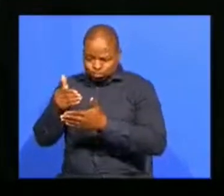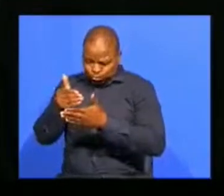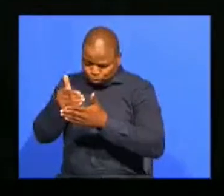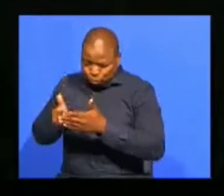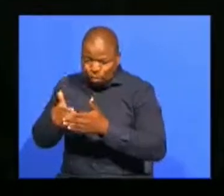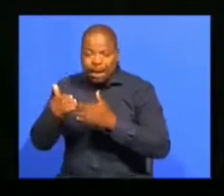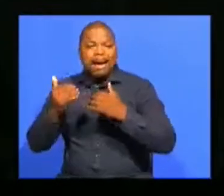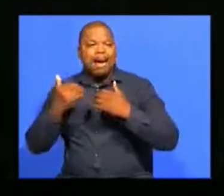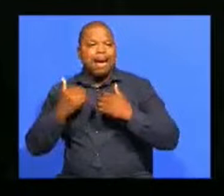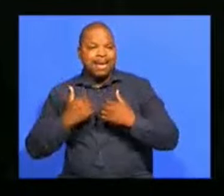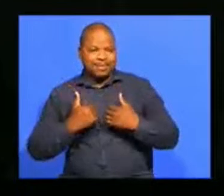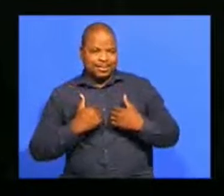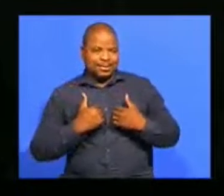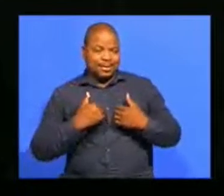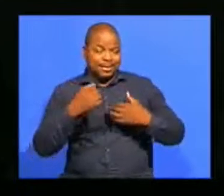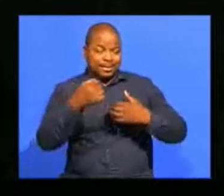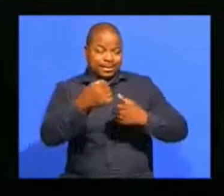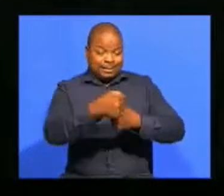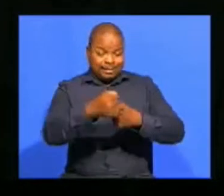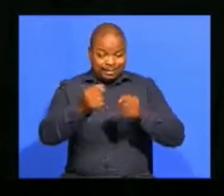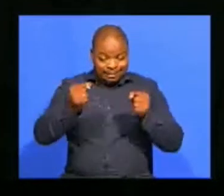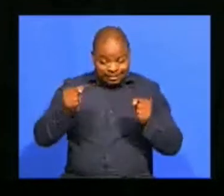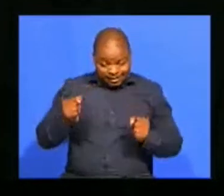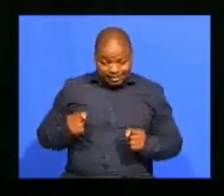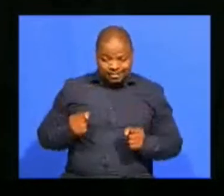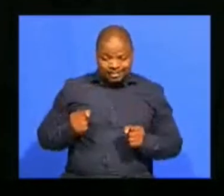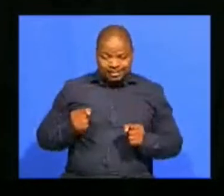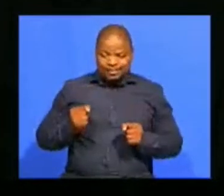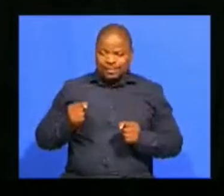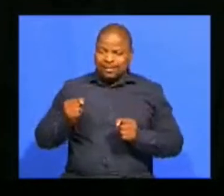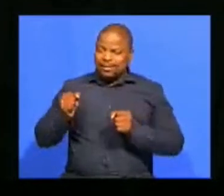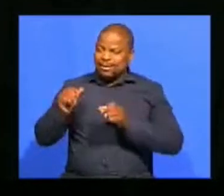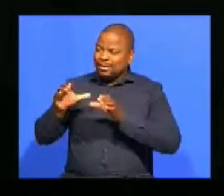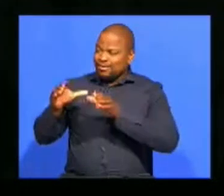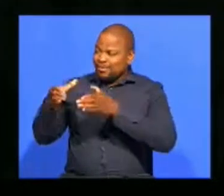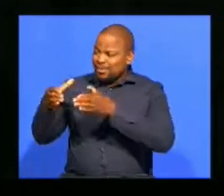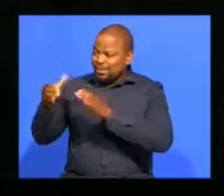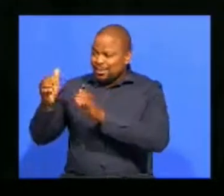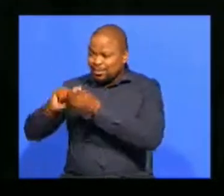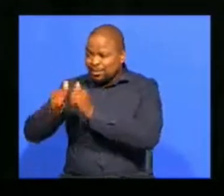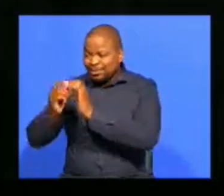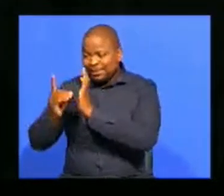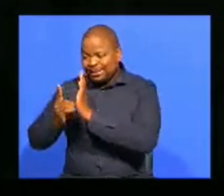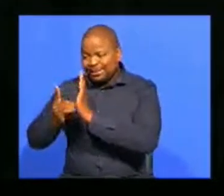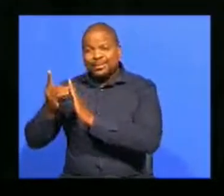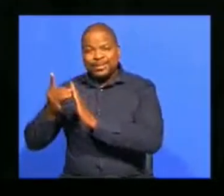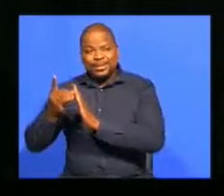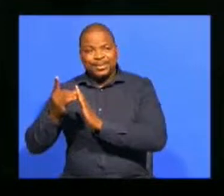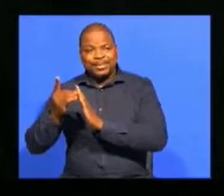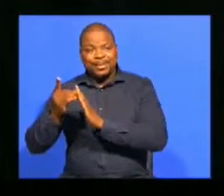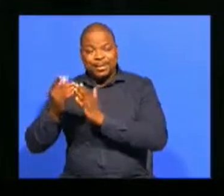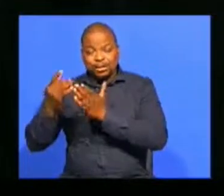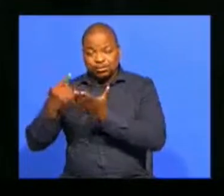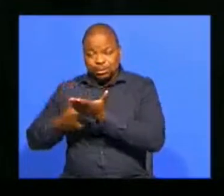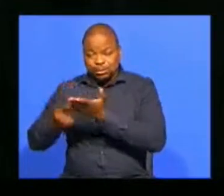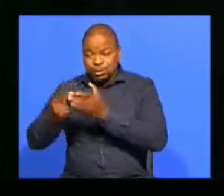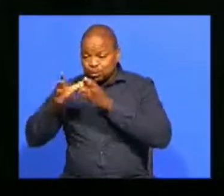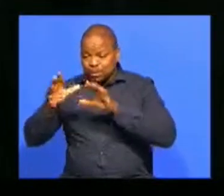closer in these spaces. You know, the whole area of sport development that we talked about